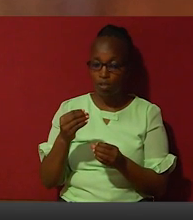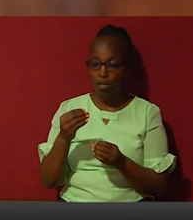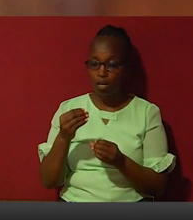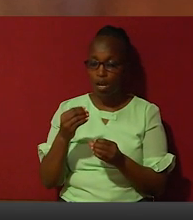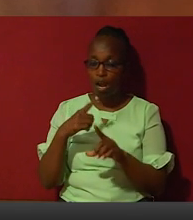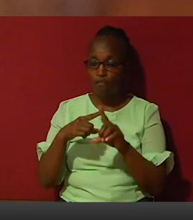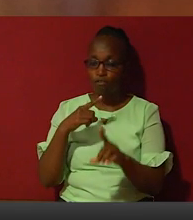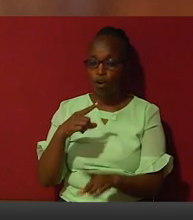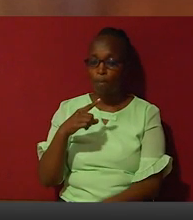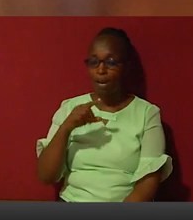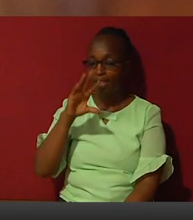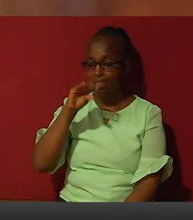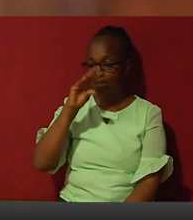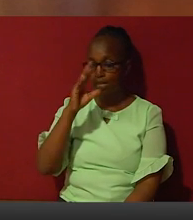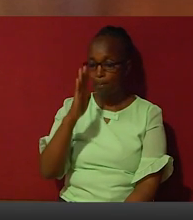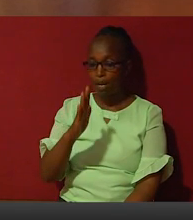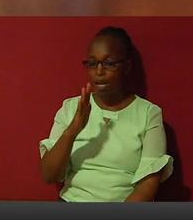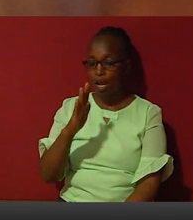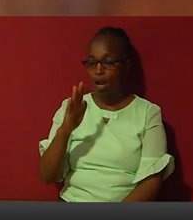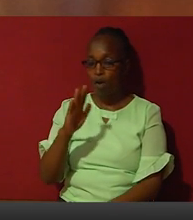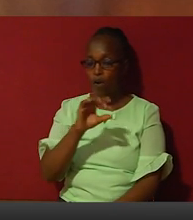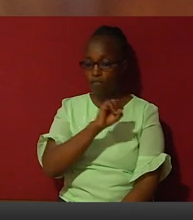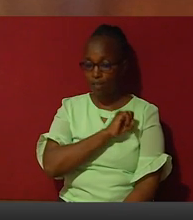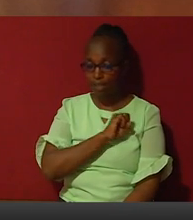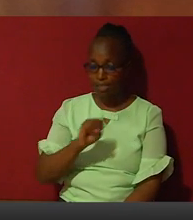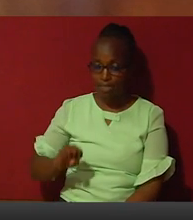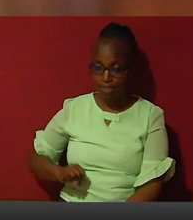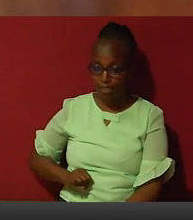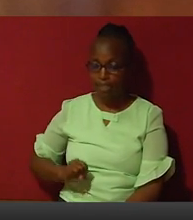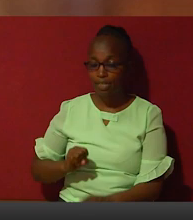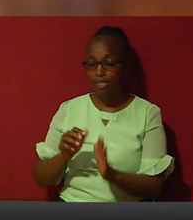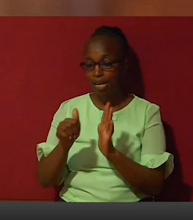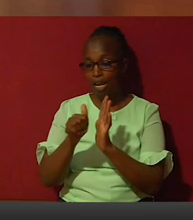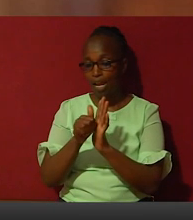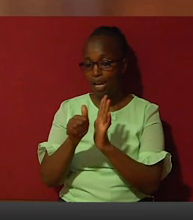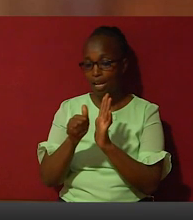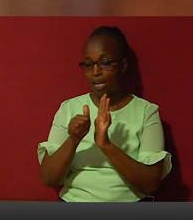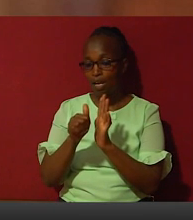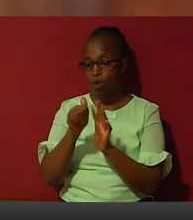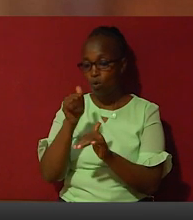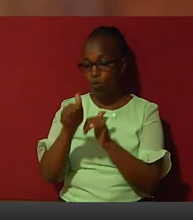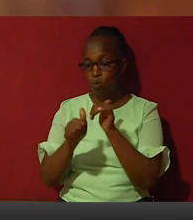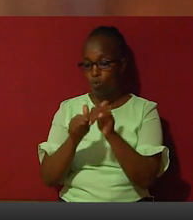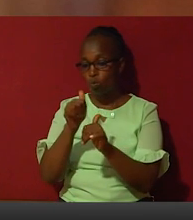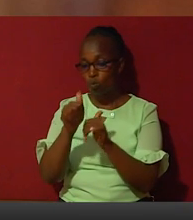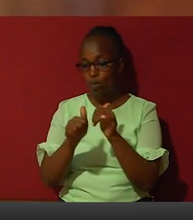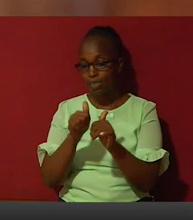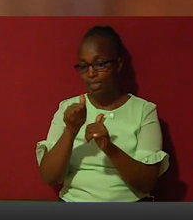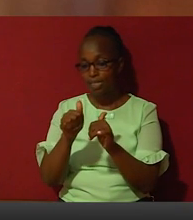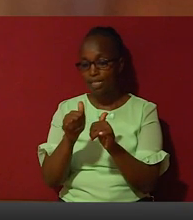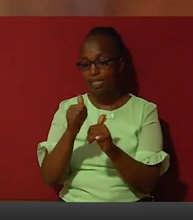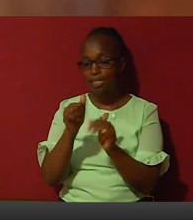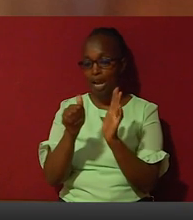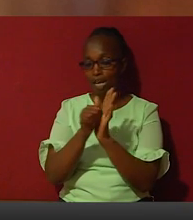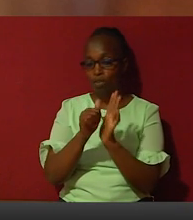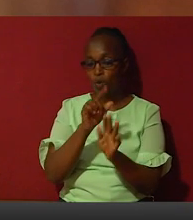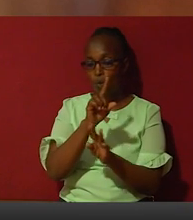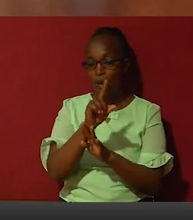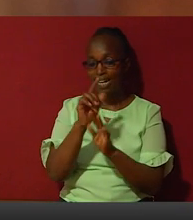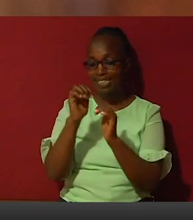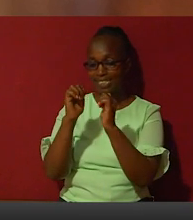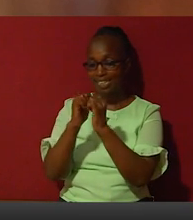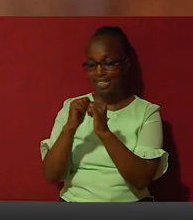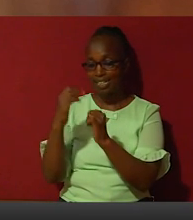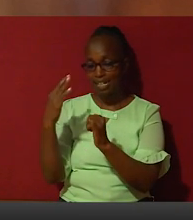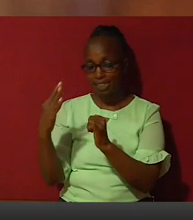Assembly and the Speaker of the Senate under Article 1, as contemplated under Article 110.3, that